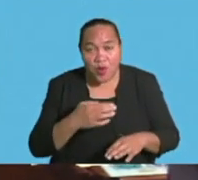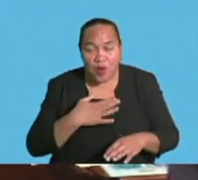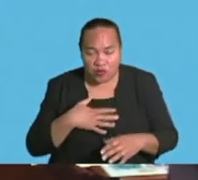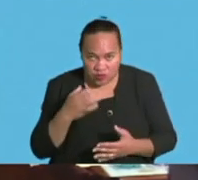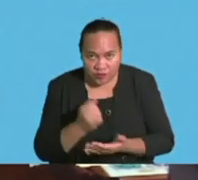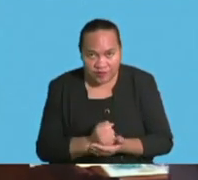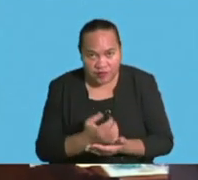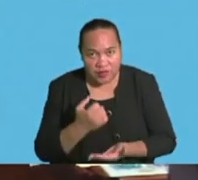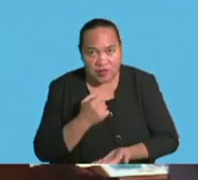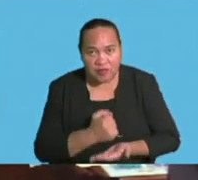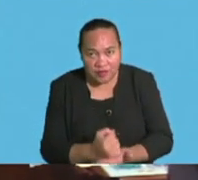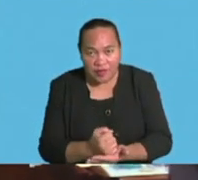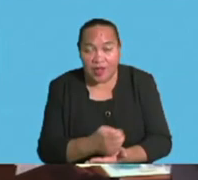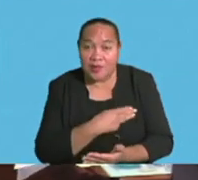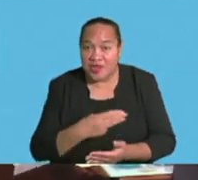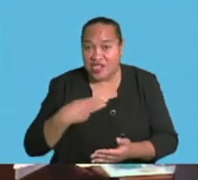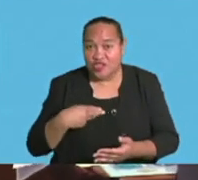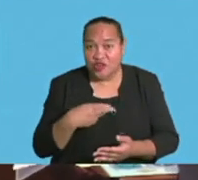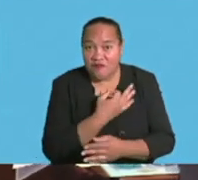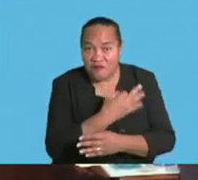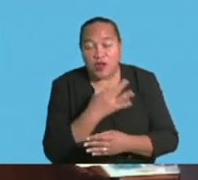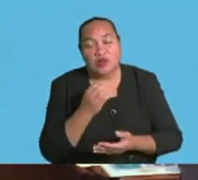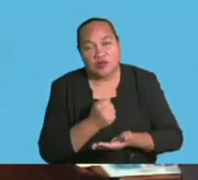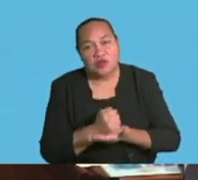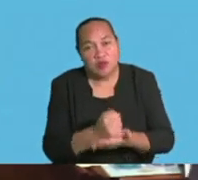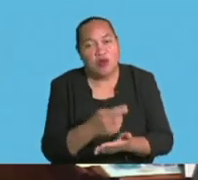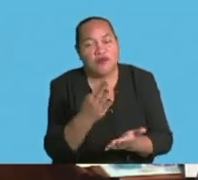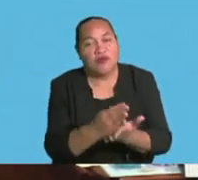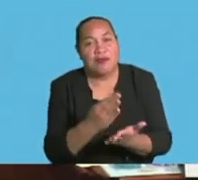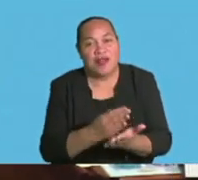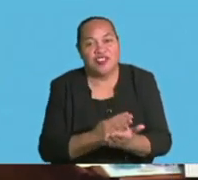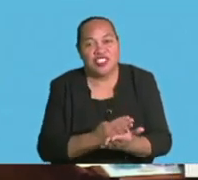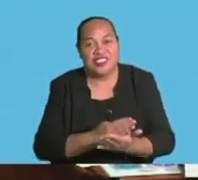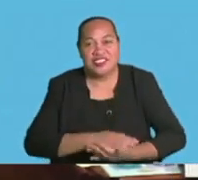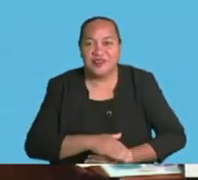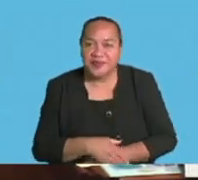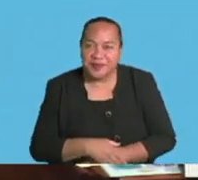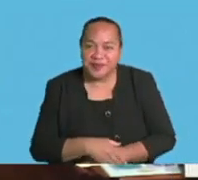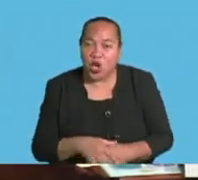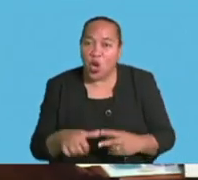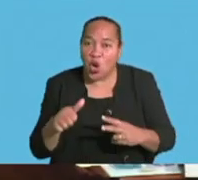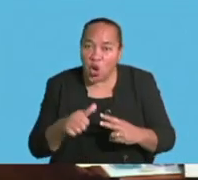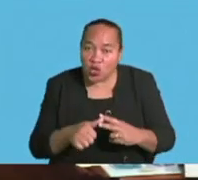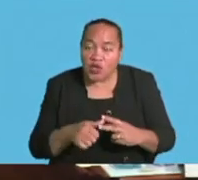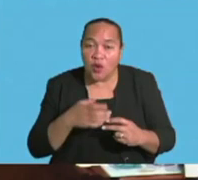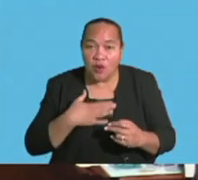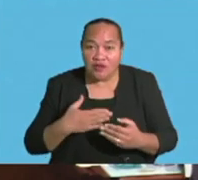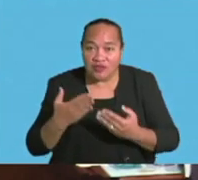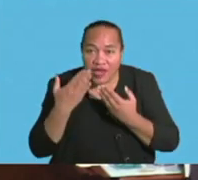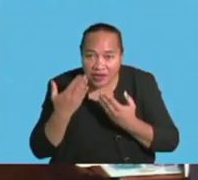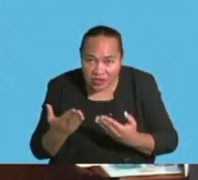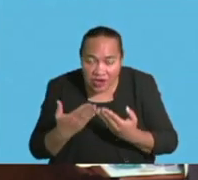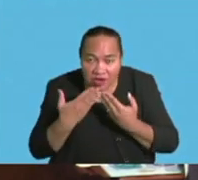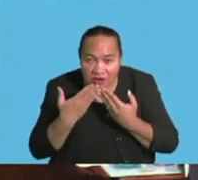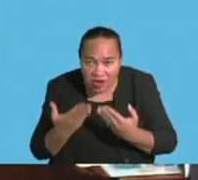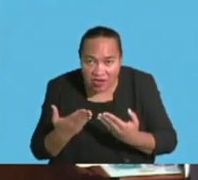the Ministry of Forest full support for the budget. I also wish to acknowledge and